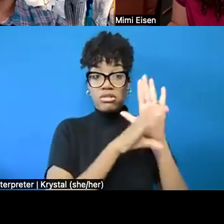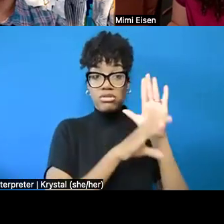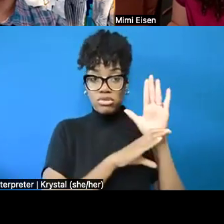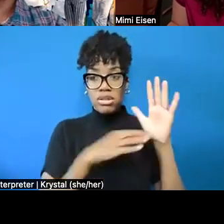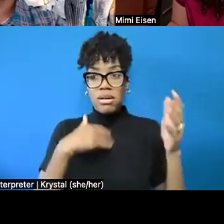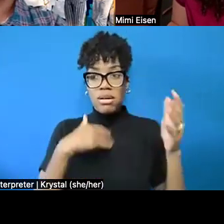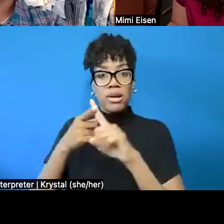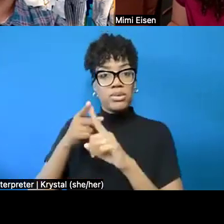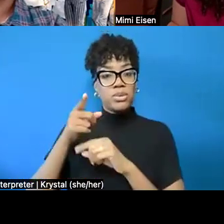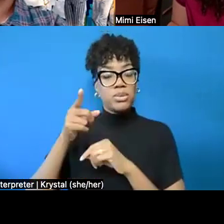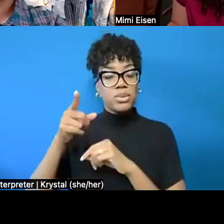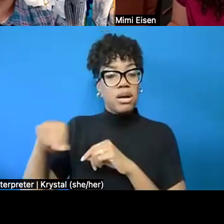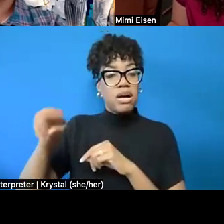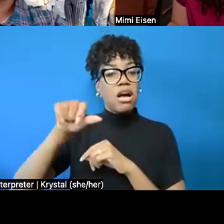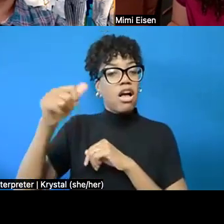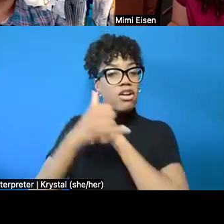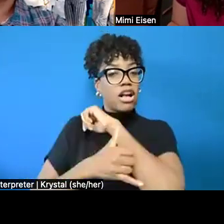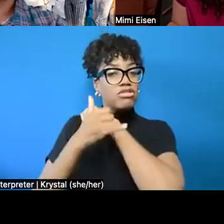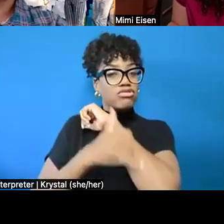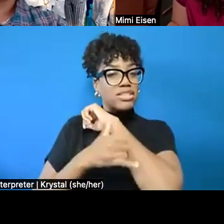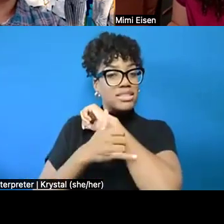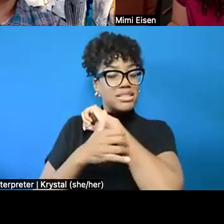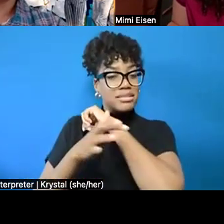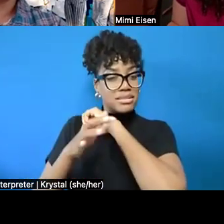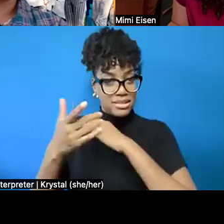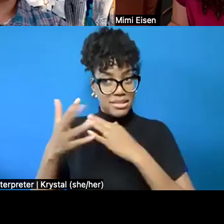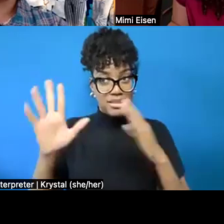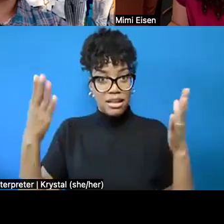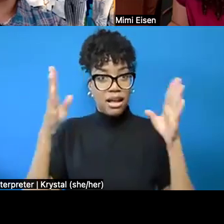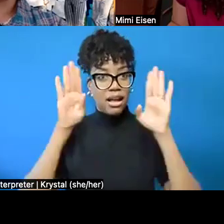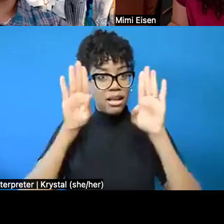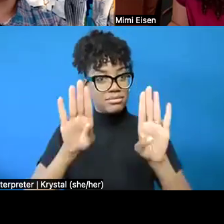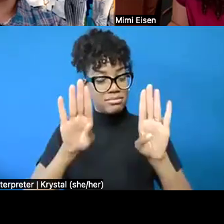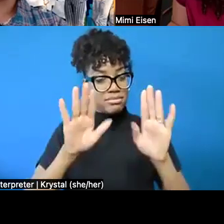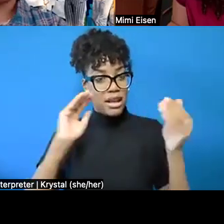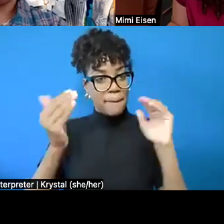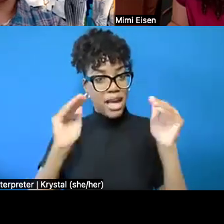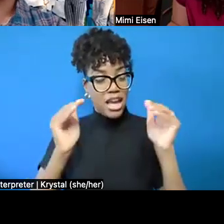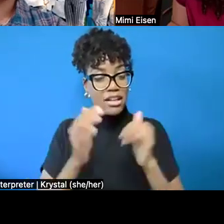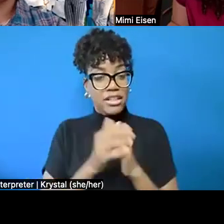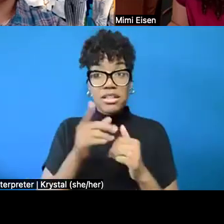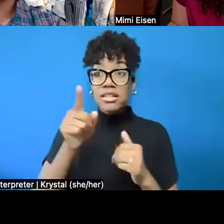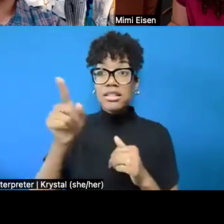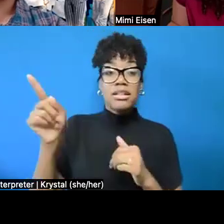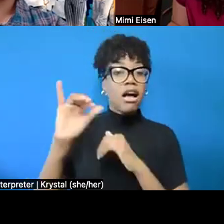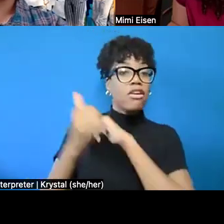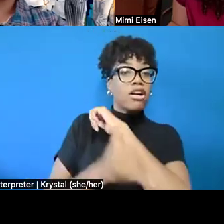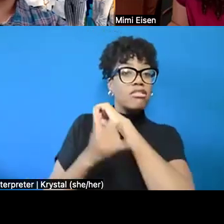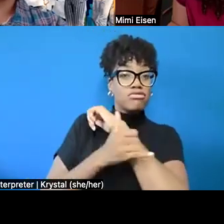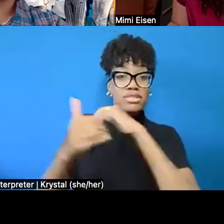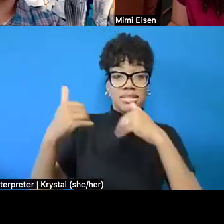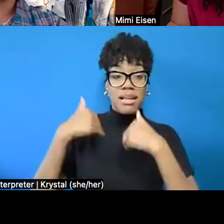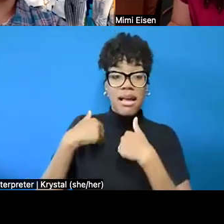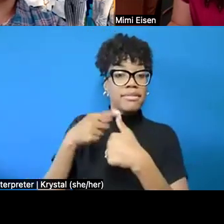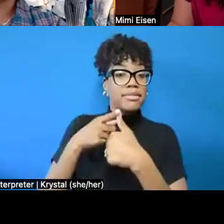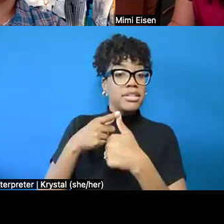do guarantee health care and housing and education, right? Or a healthy environment. Those aren't